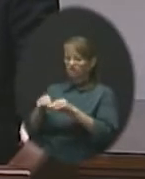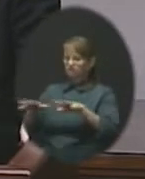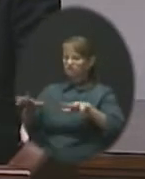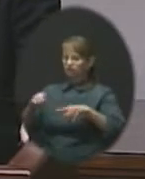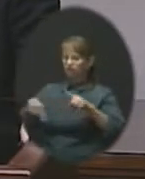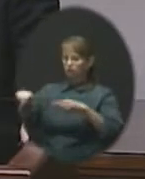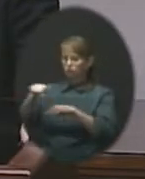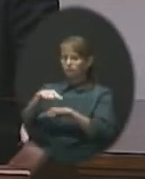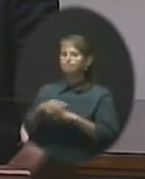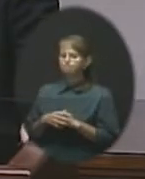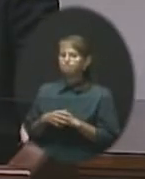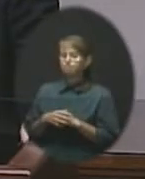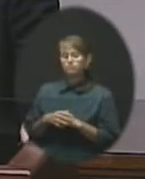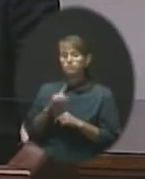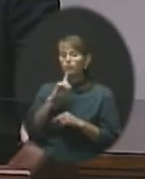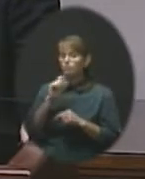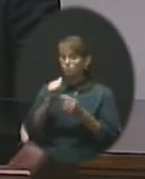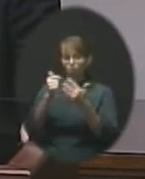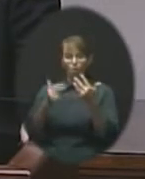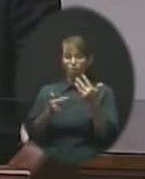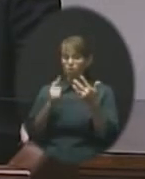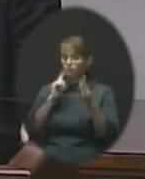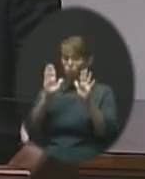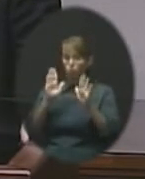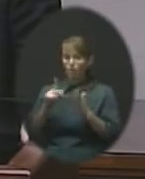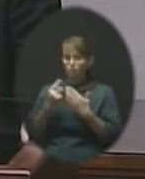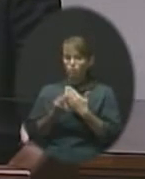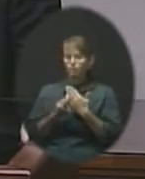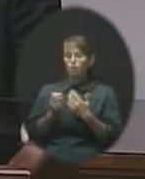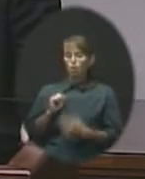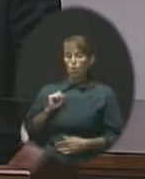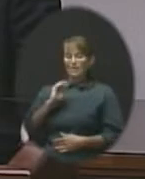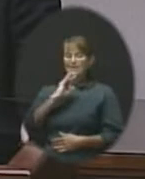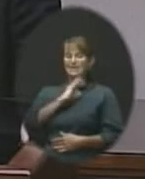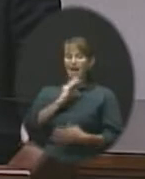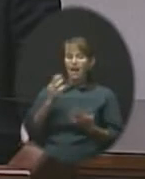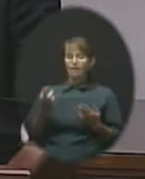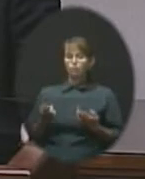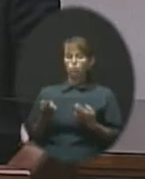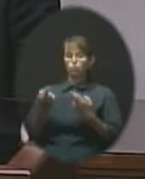Great programs, all of them. So staff's recommendation is that eventually we would